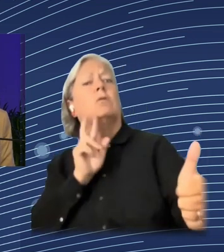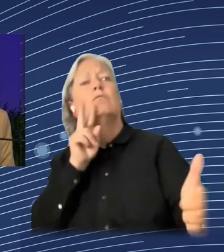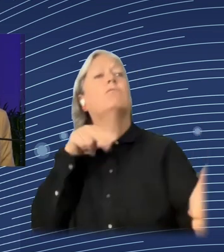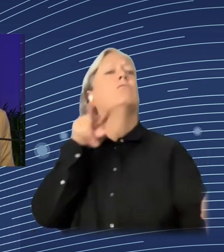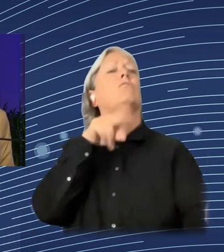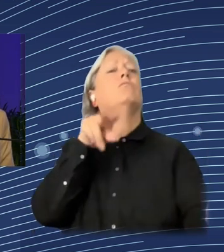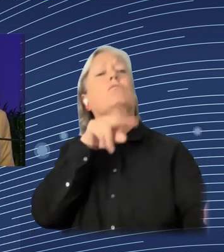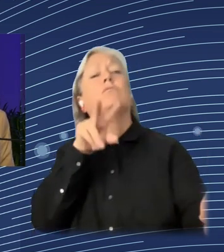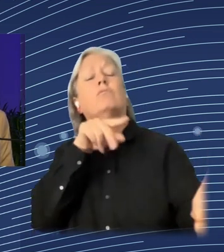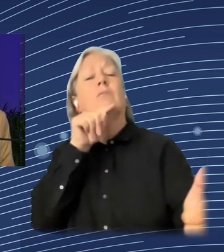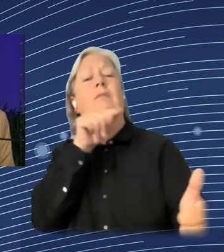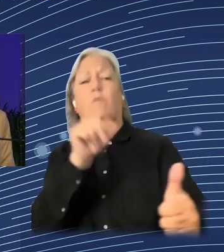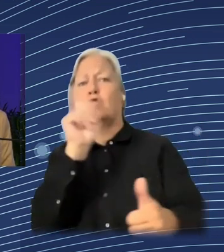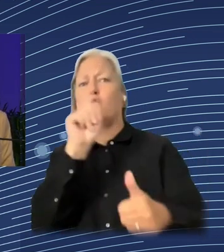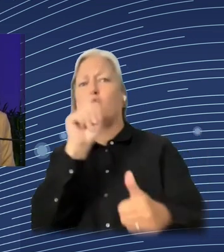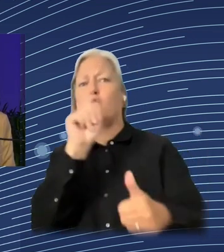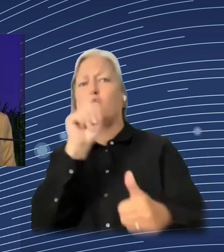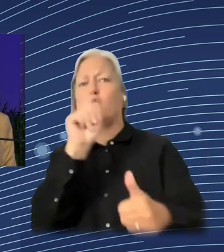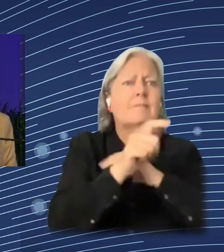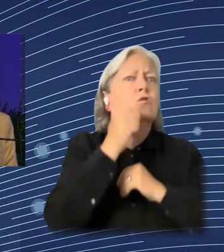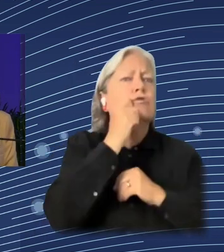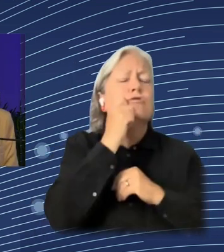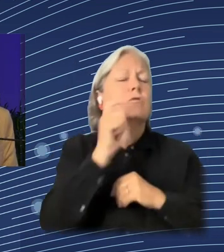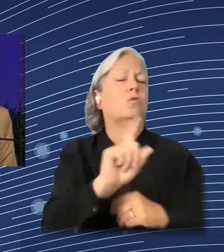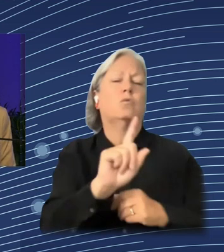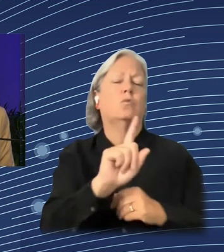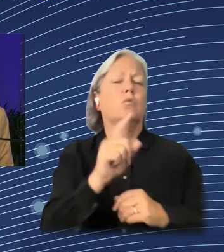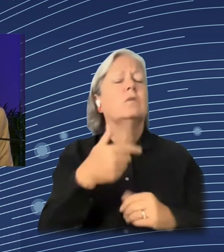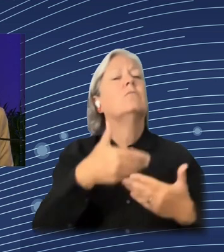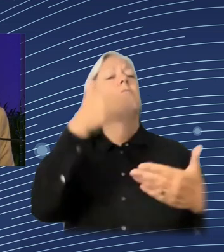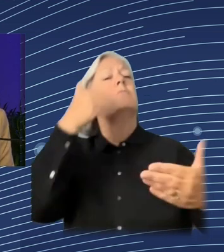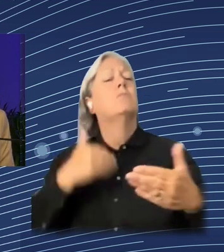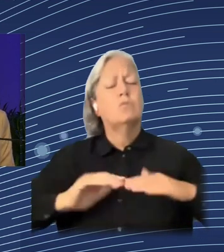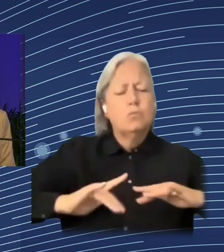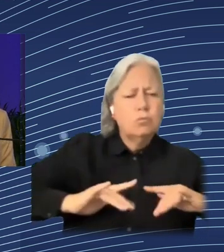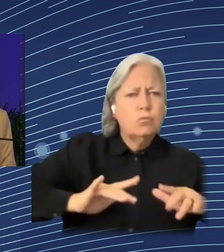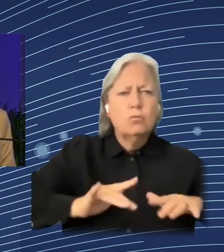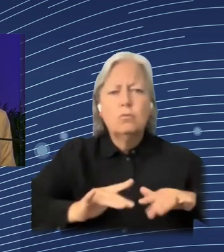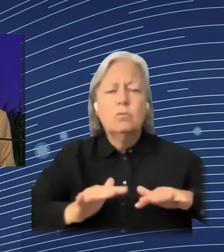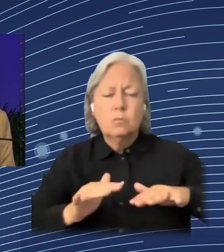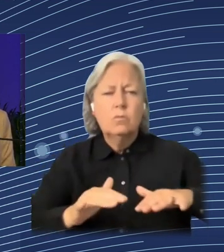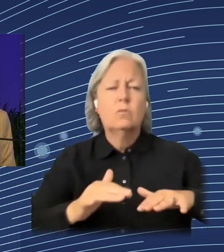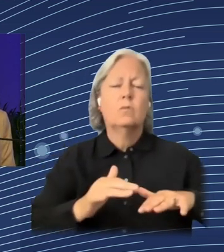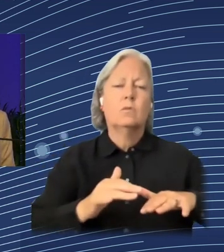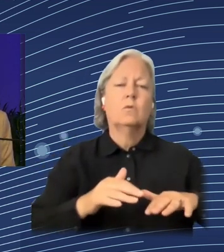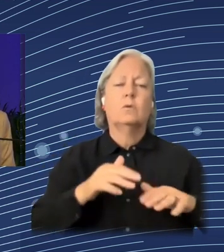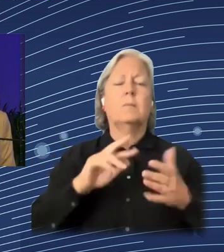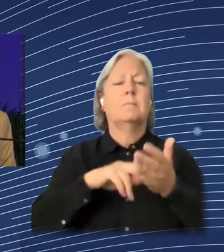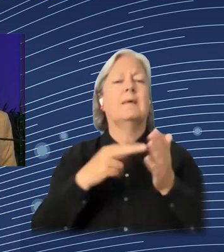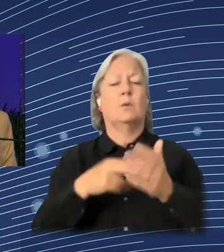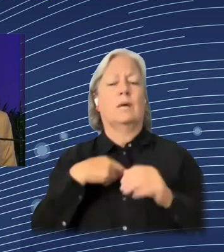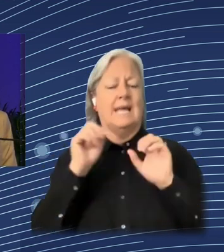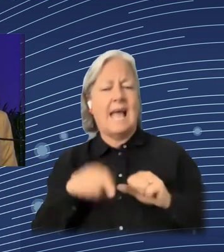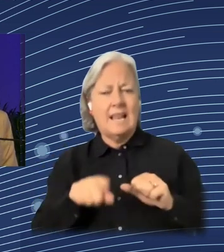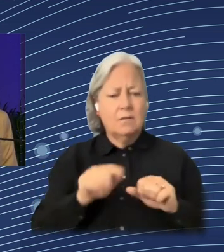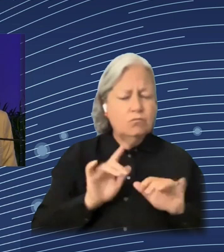we can sometimes bring forward the moment of the controls. So we can have